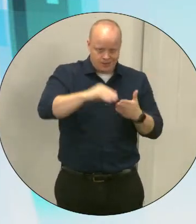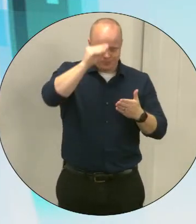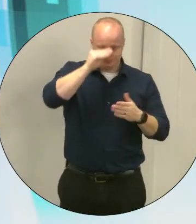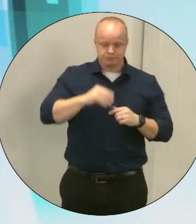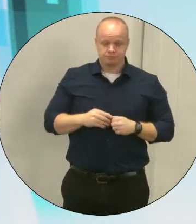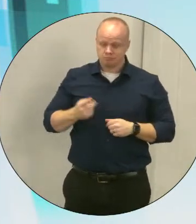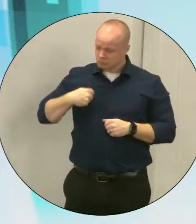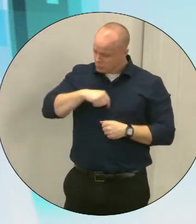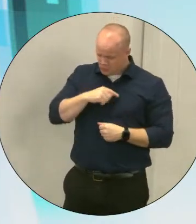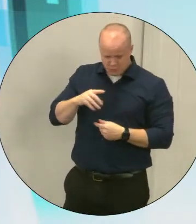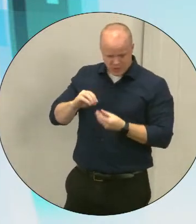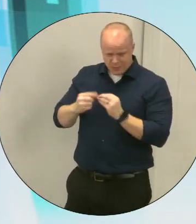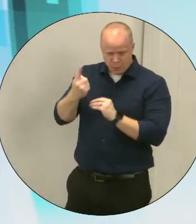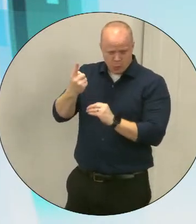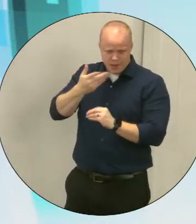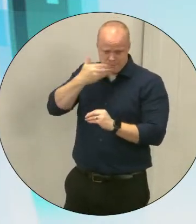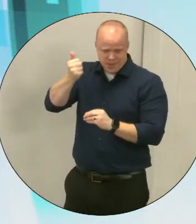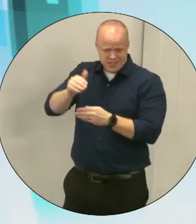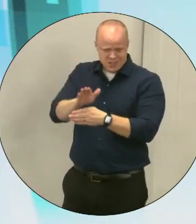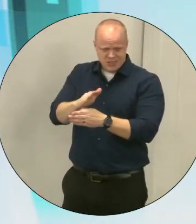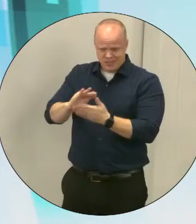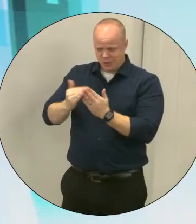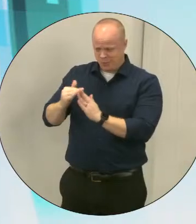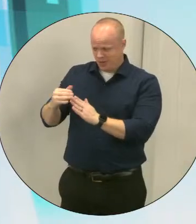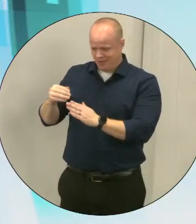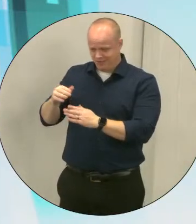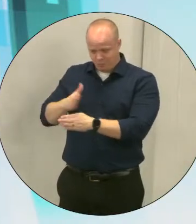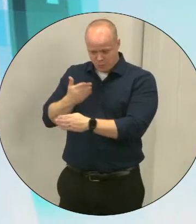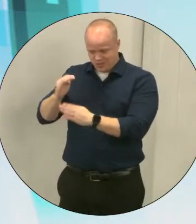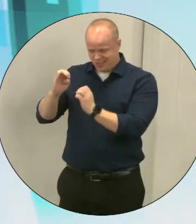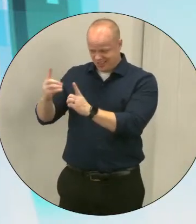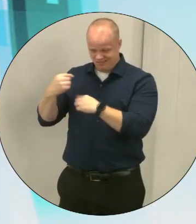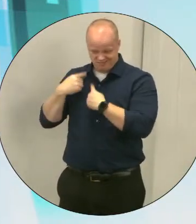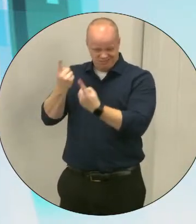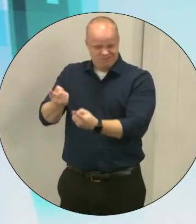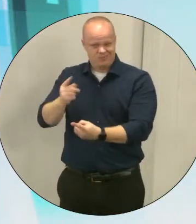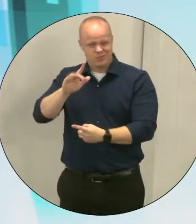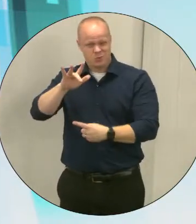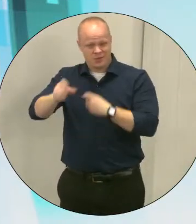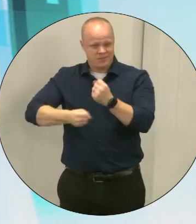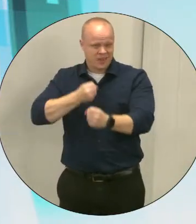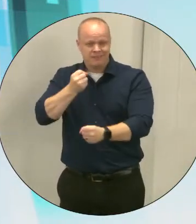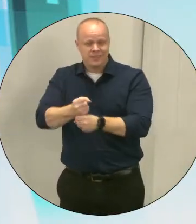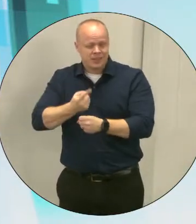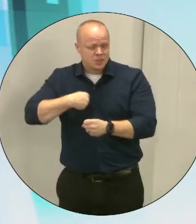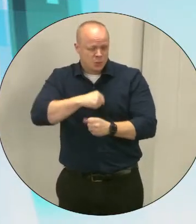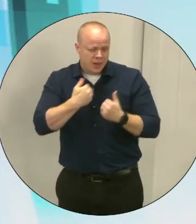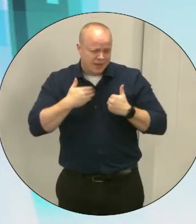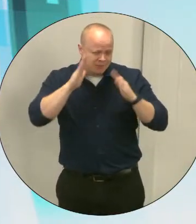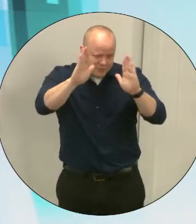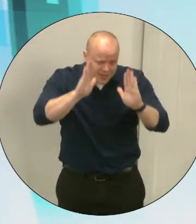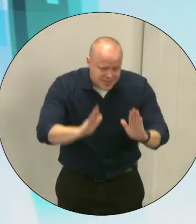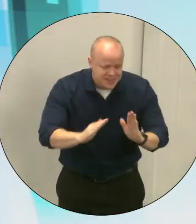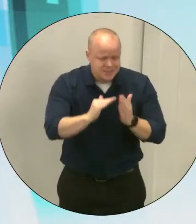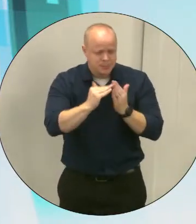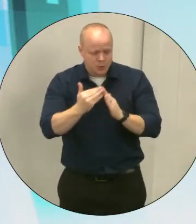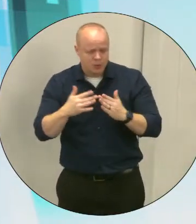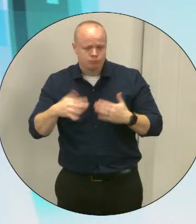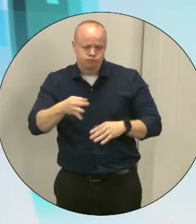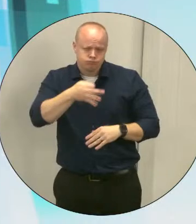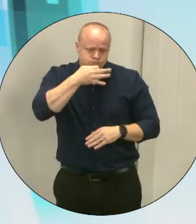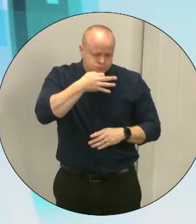#1 best communities for music education in the United States for 25 years running, and we have a fantastic community of savvy